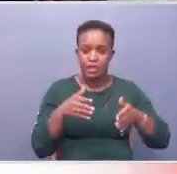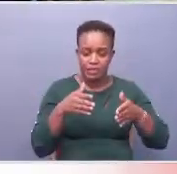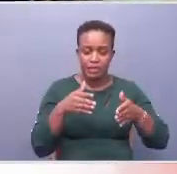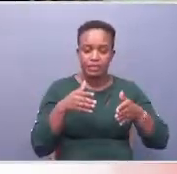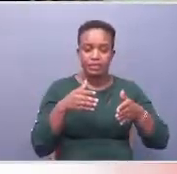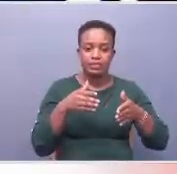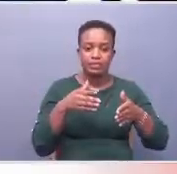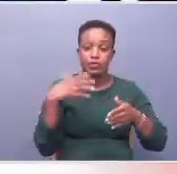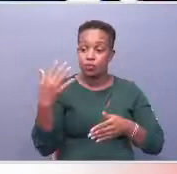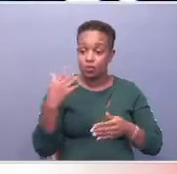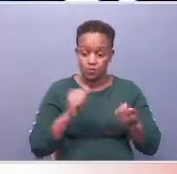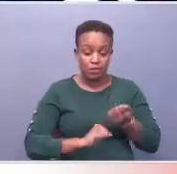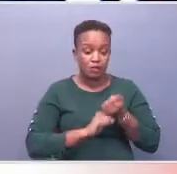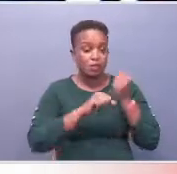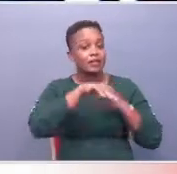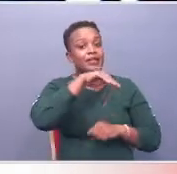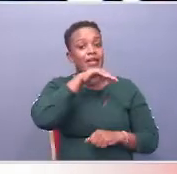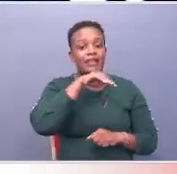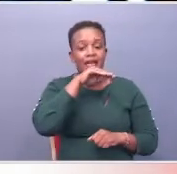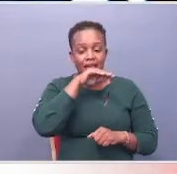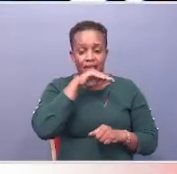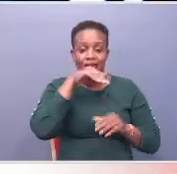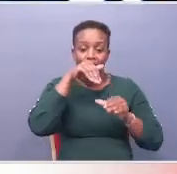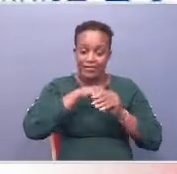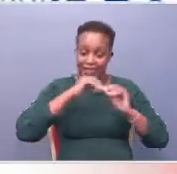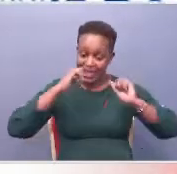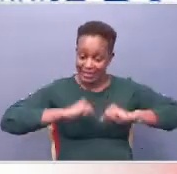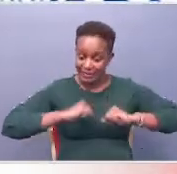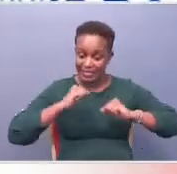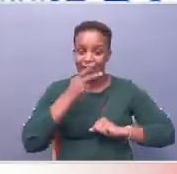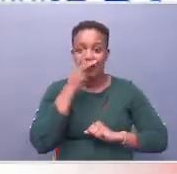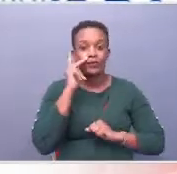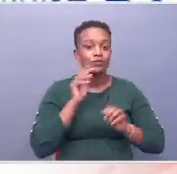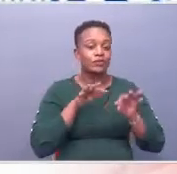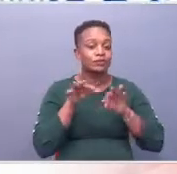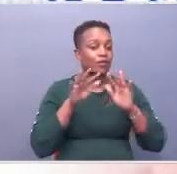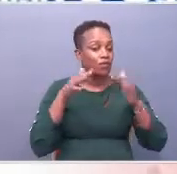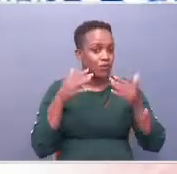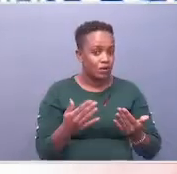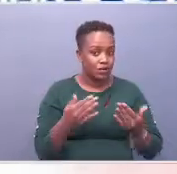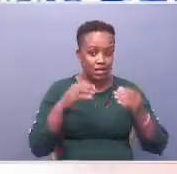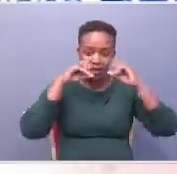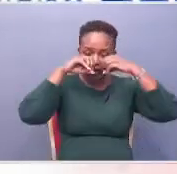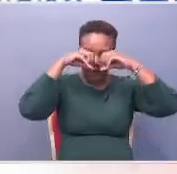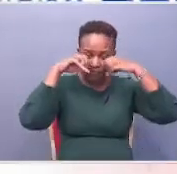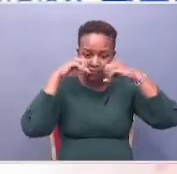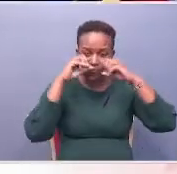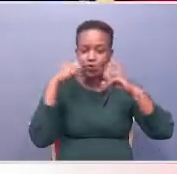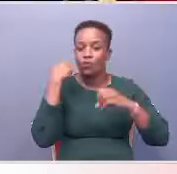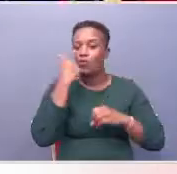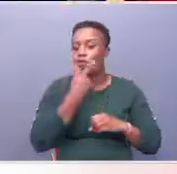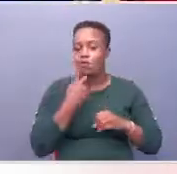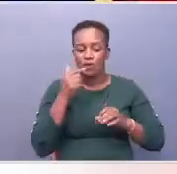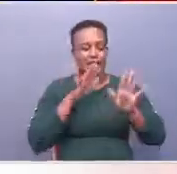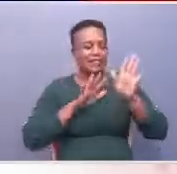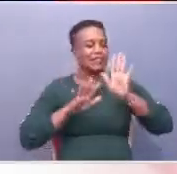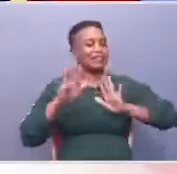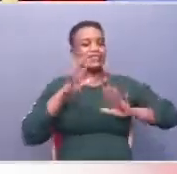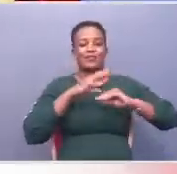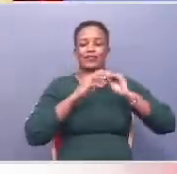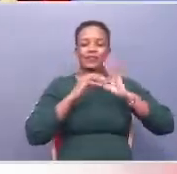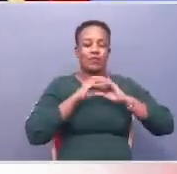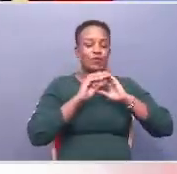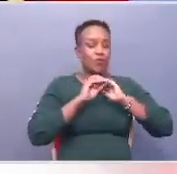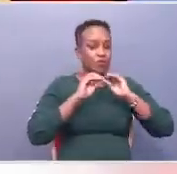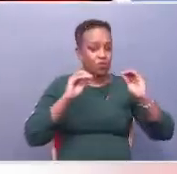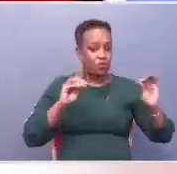Raila Odinga's candidature. In the deal, Kalonzo says NARC Kenya party leader was hesitant and uncomfortable